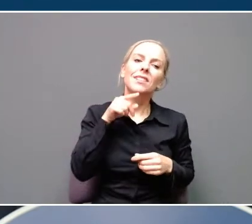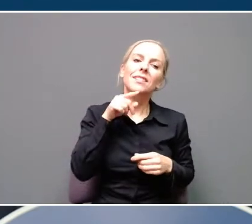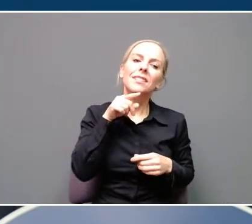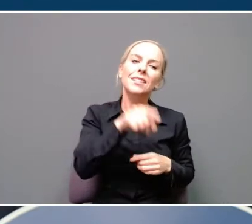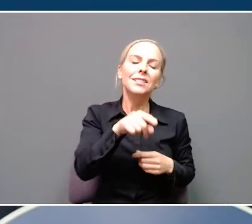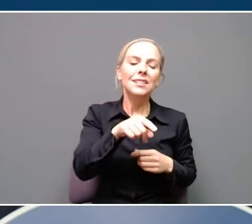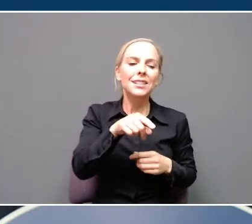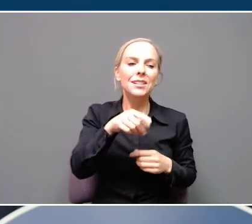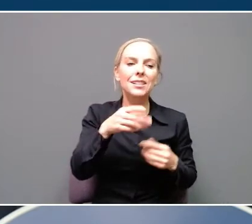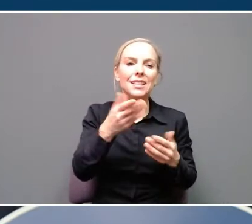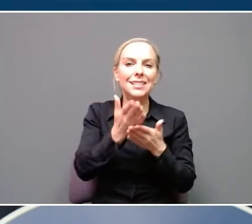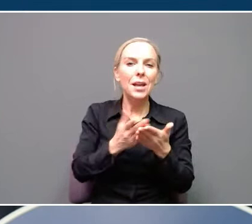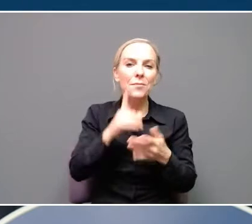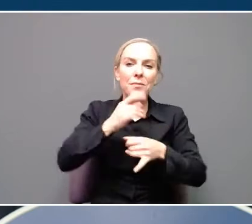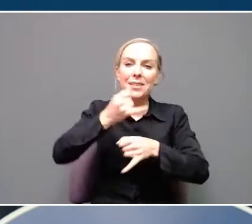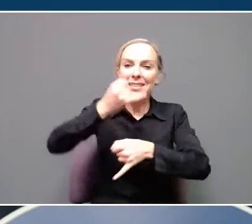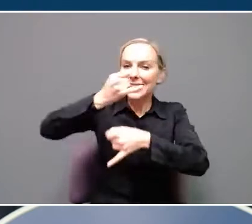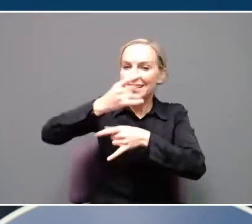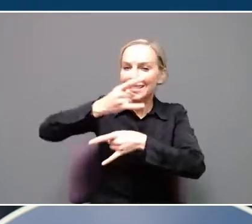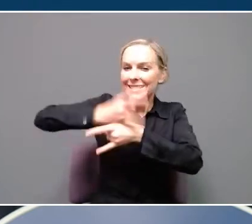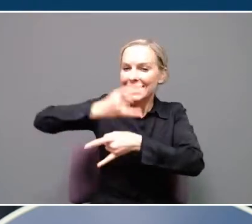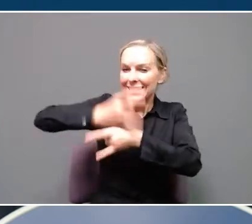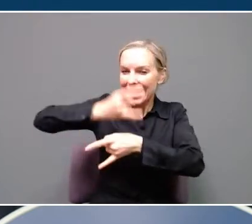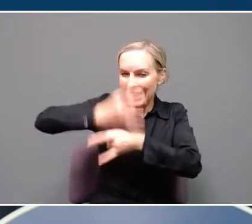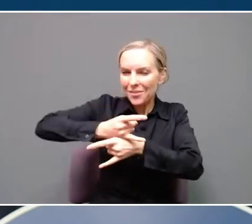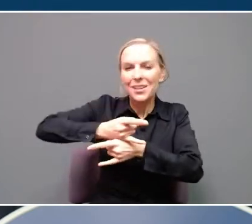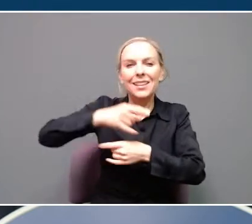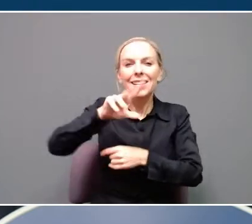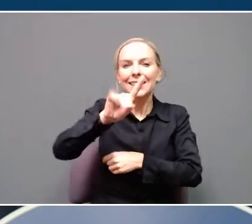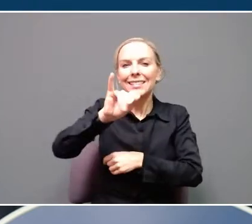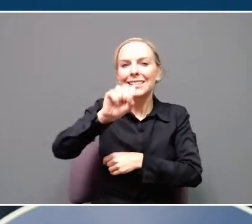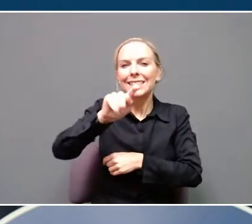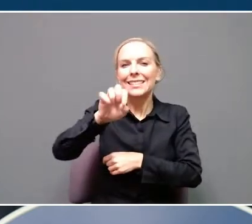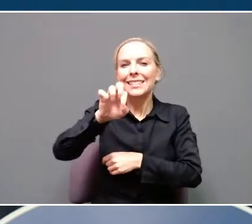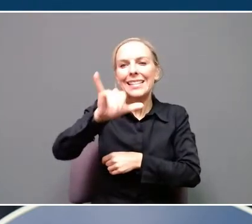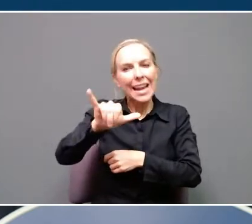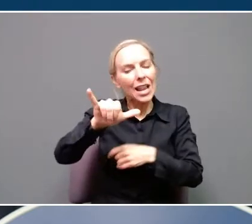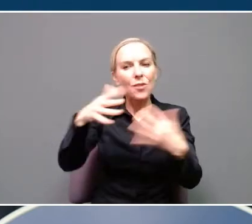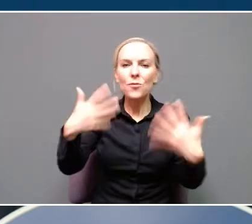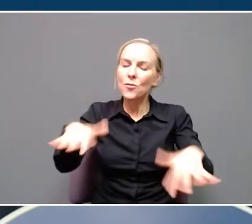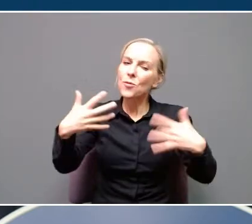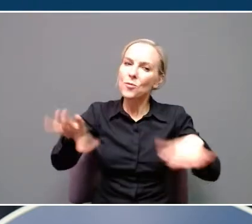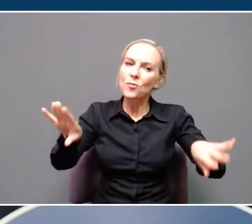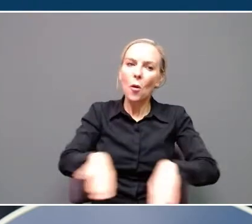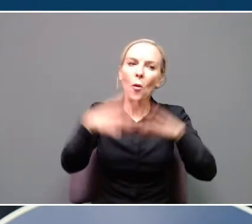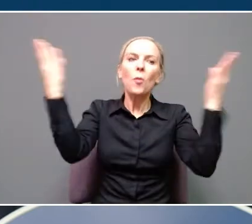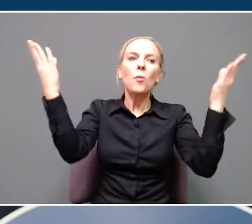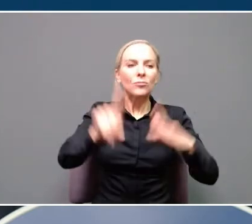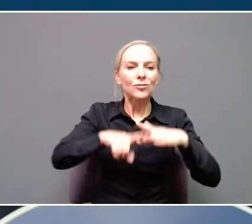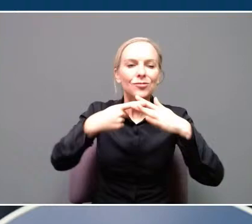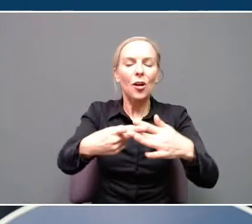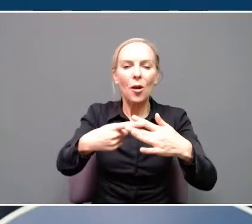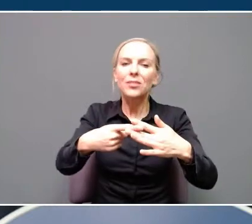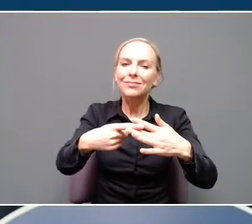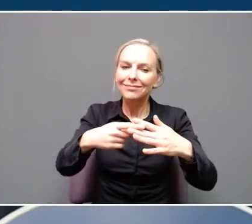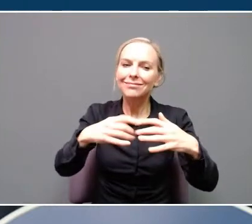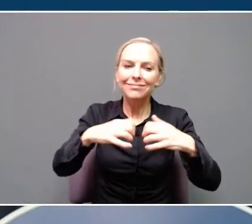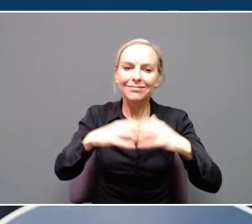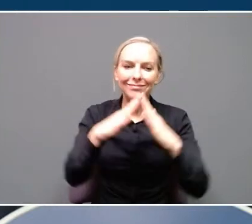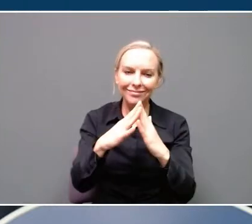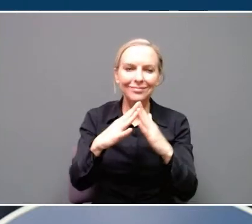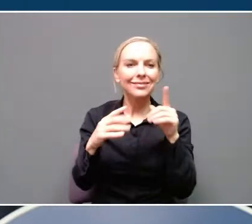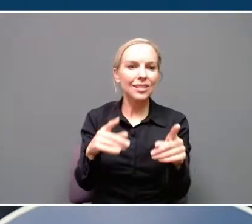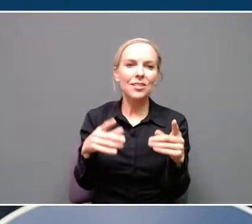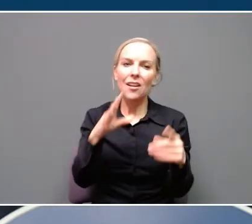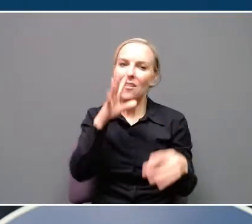to highlight. First up is Augusta Distillery in Bracken County, which broke ground earlier this week and was really fun. The